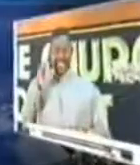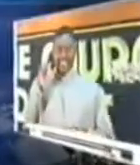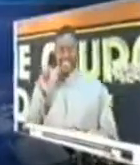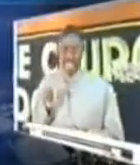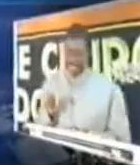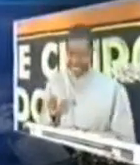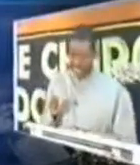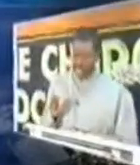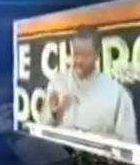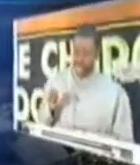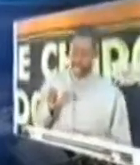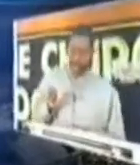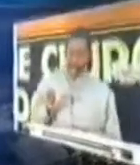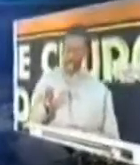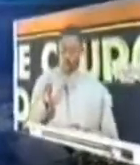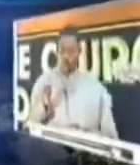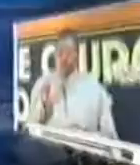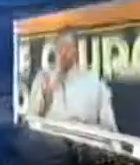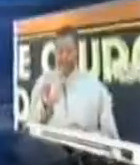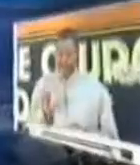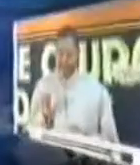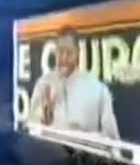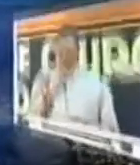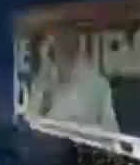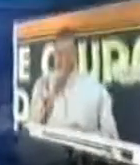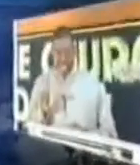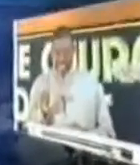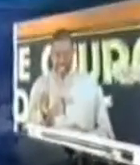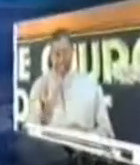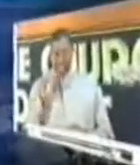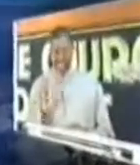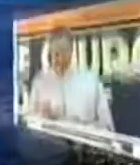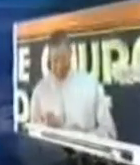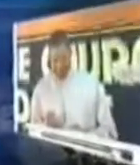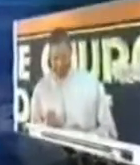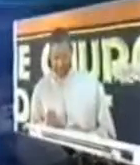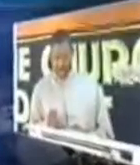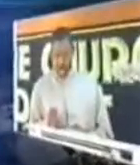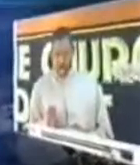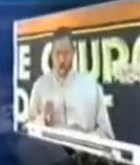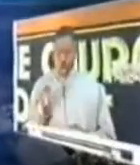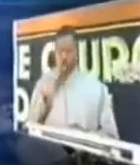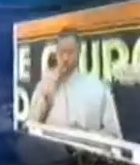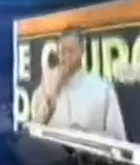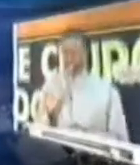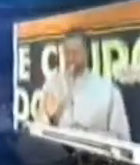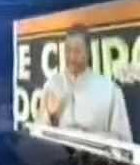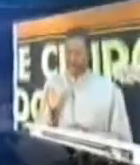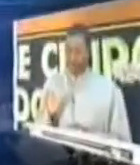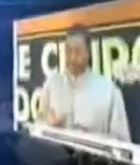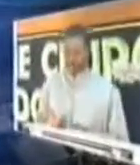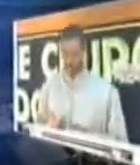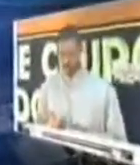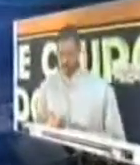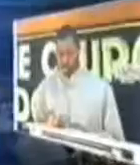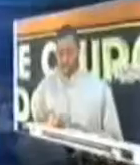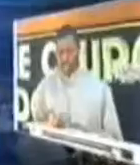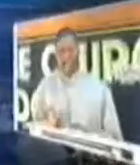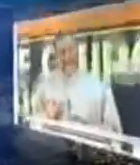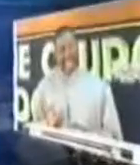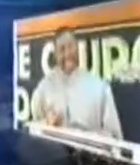and indeed those who are of the sons of Levi, who receive the